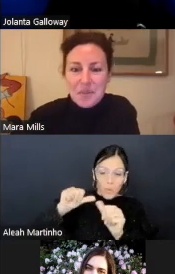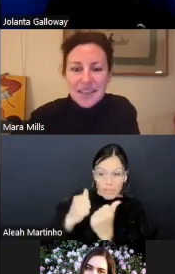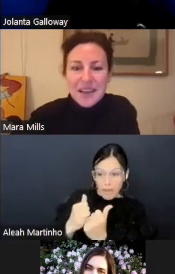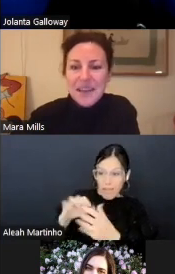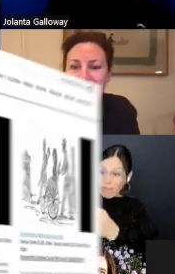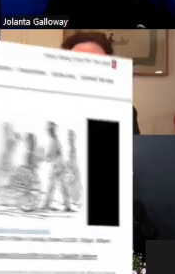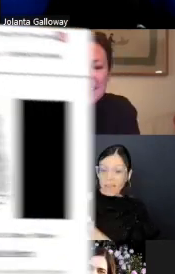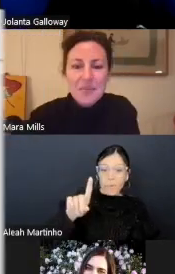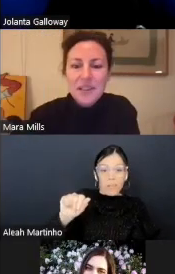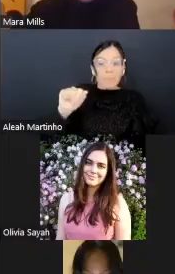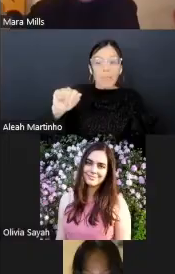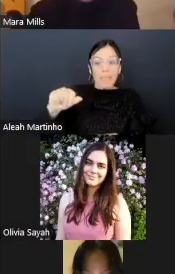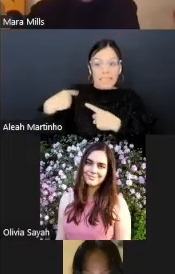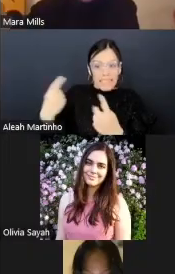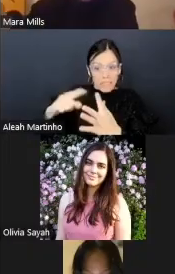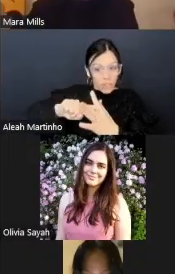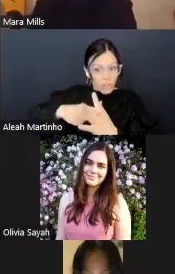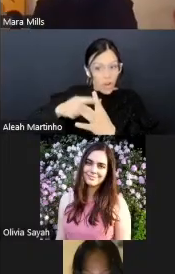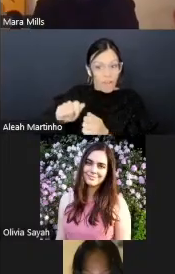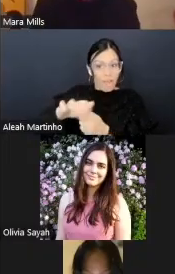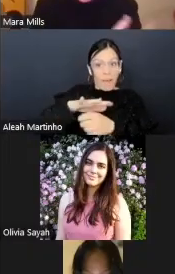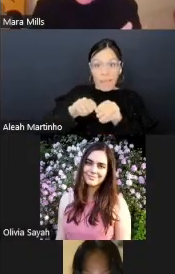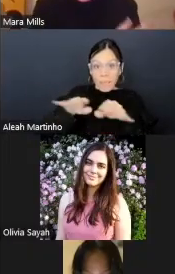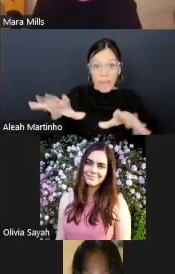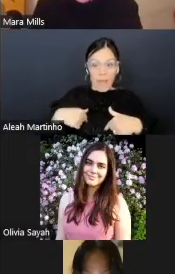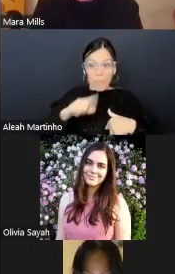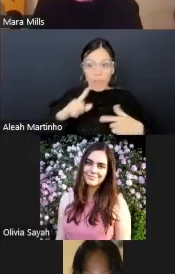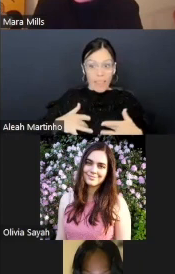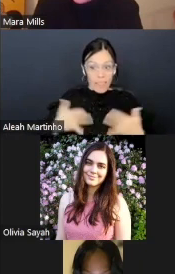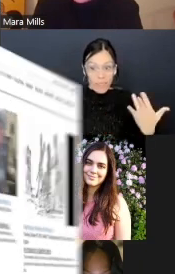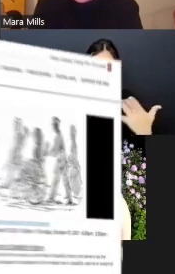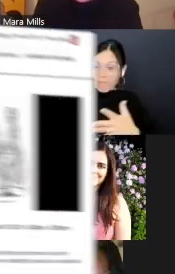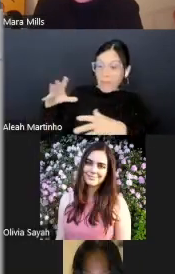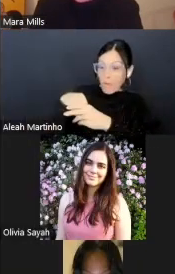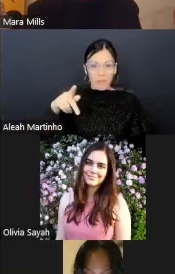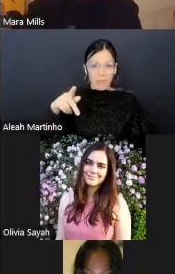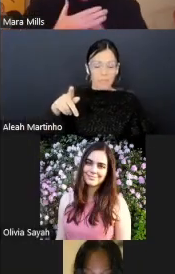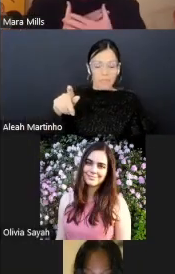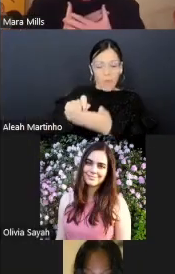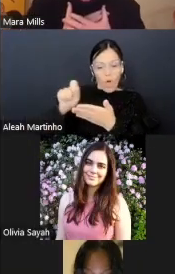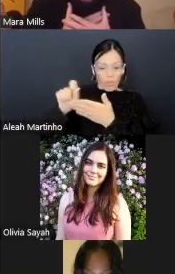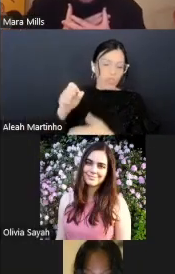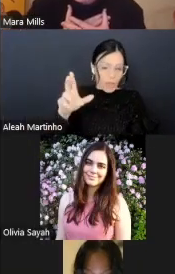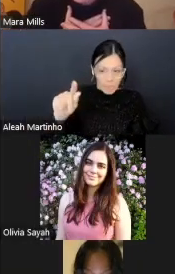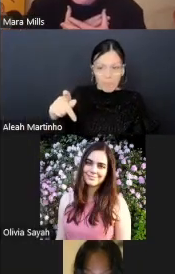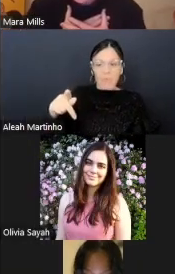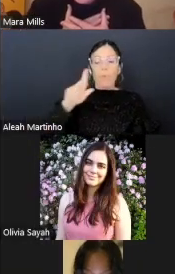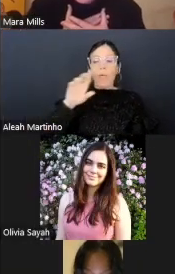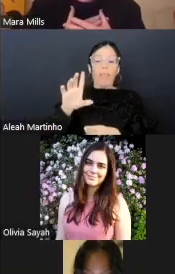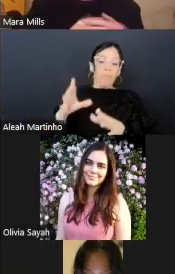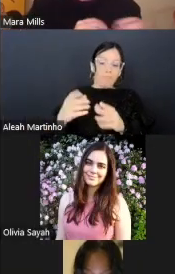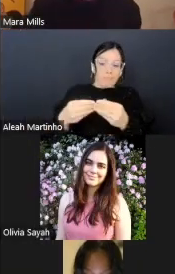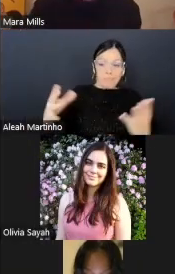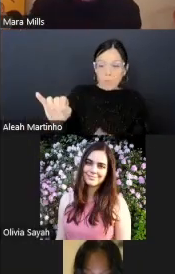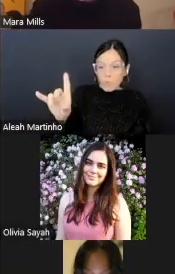start of the pandemic and i'm really delighted to now get to be part of a round table with beth so i was invited to talk about thomas